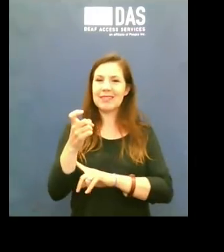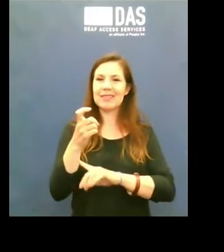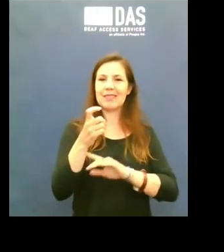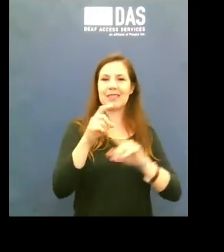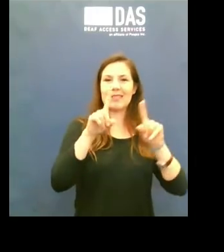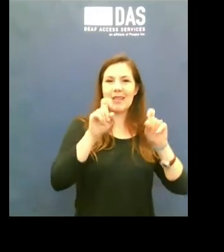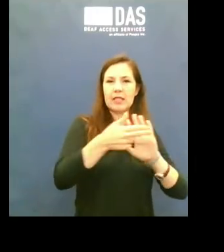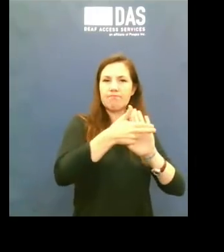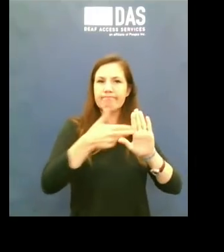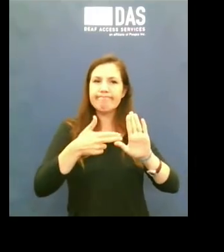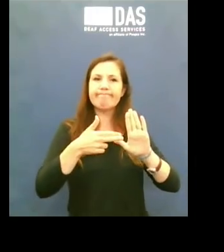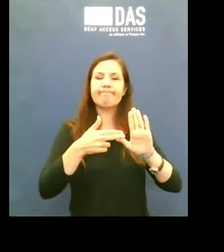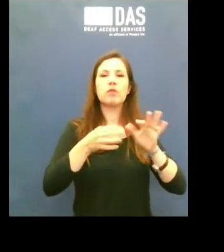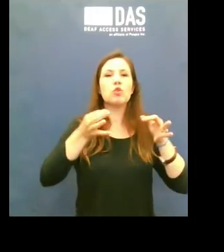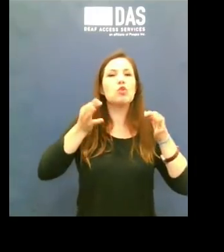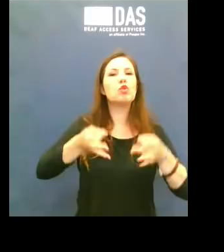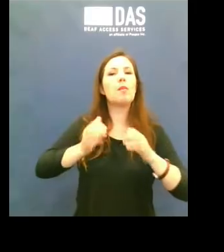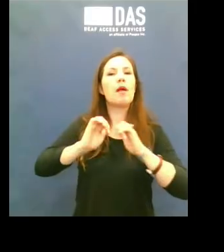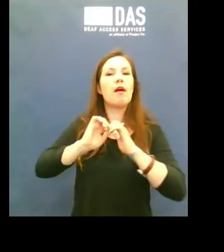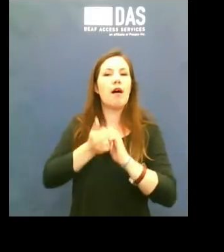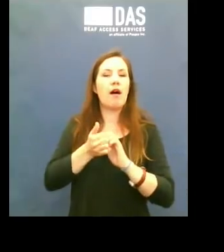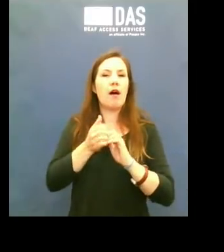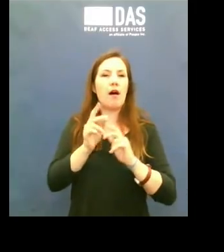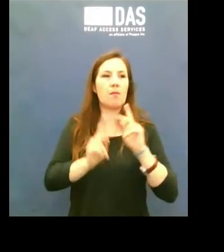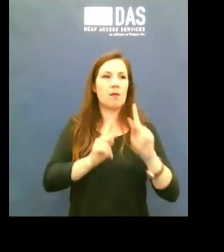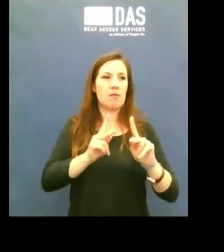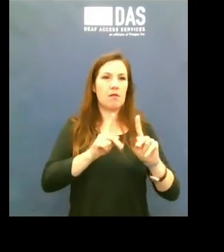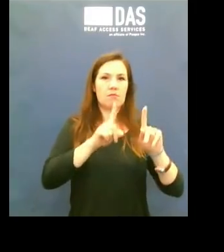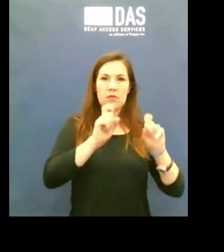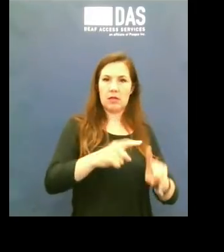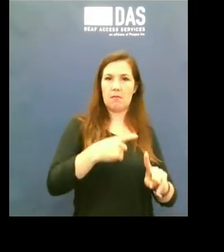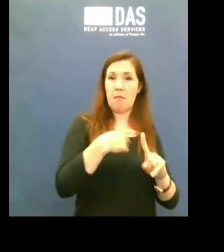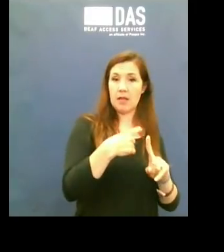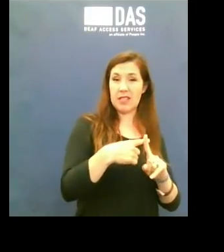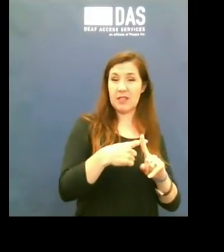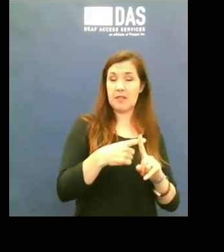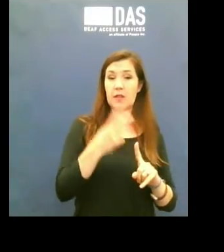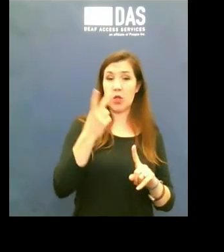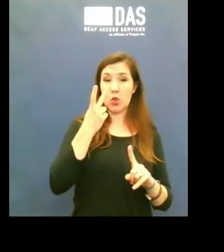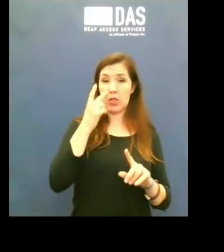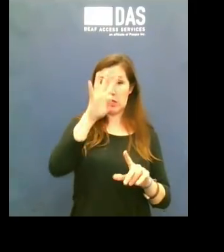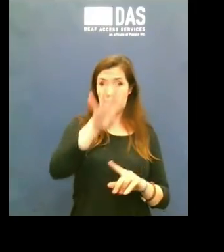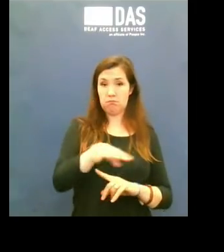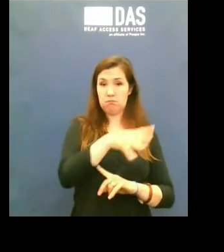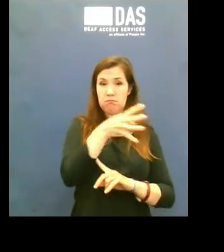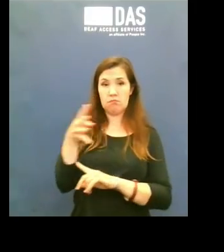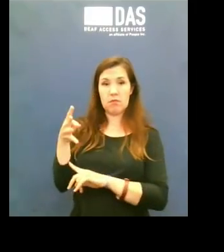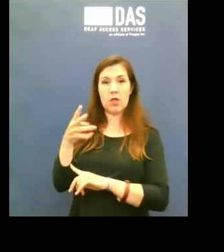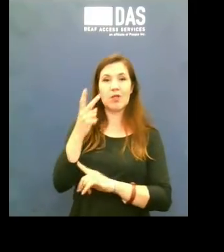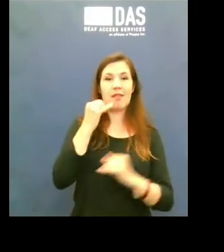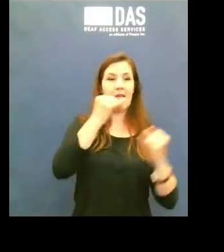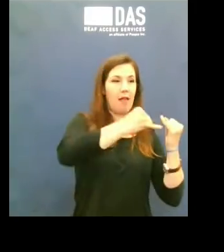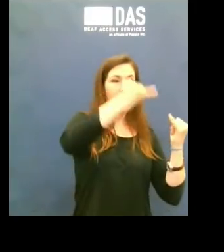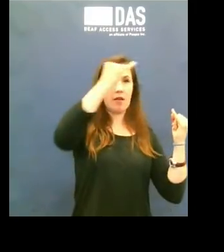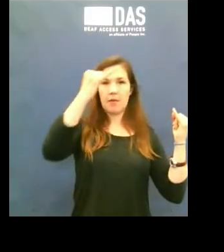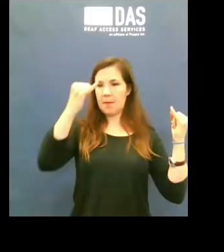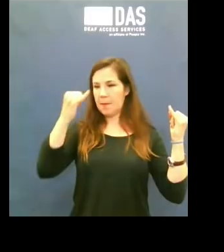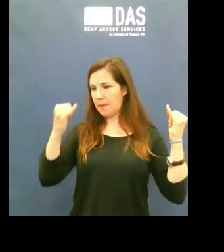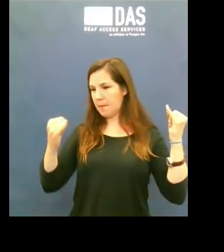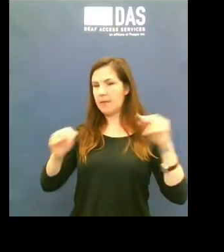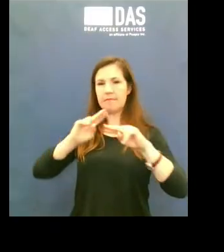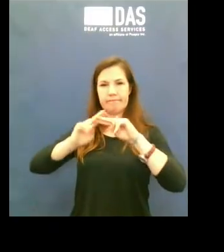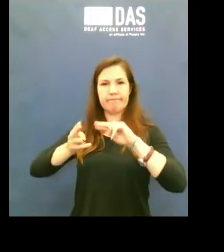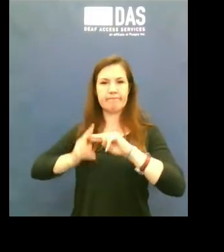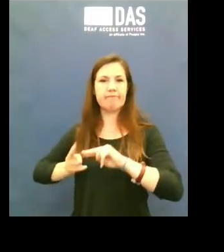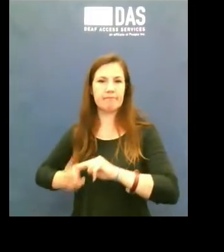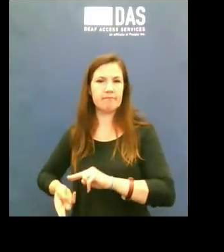determine how people are testing positive. And as you can see, the trend line continues to go down with regards to the number of